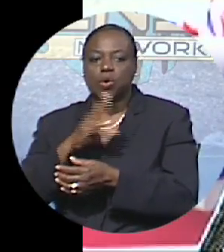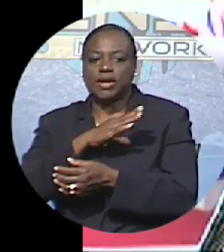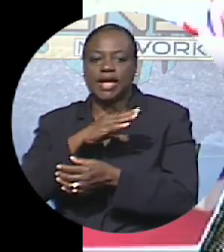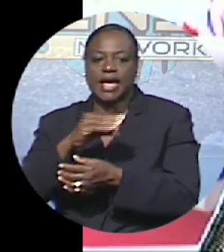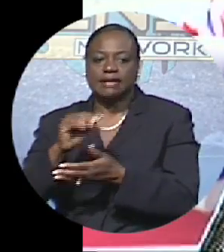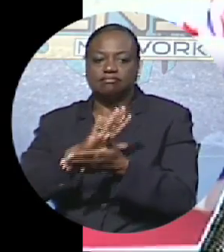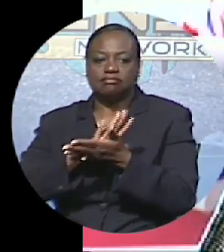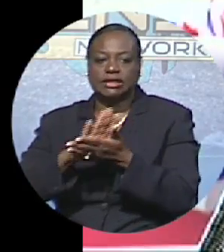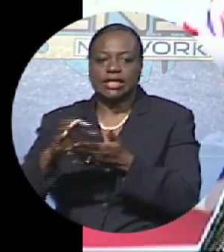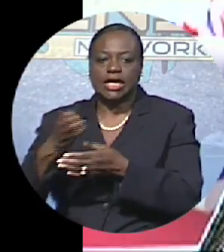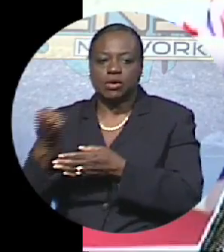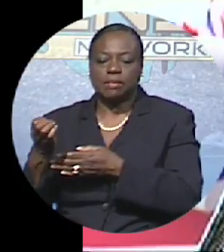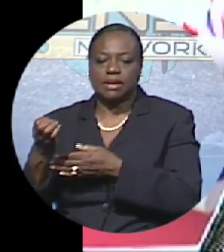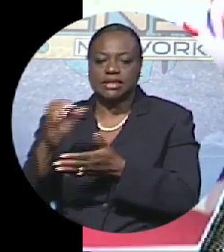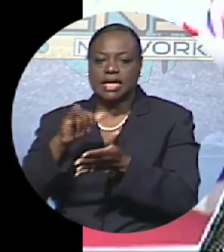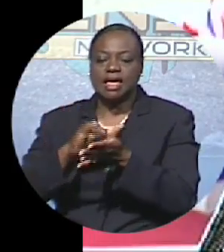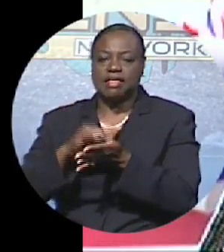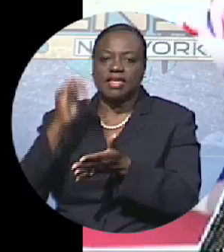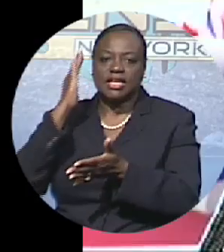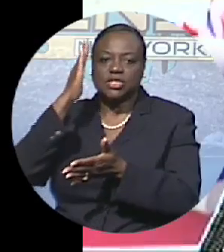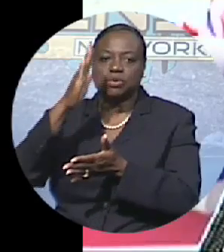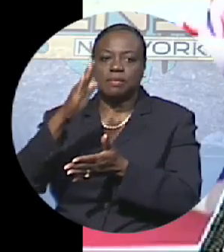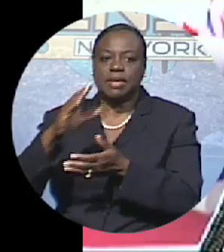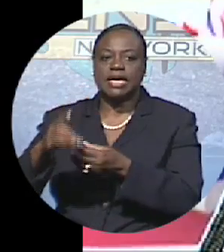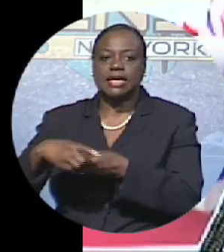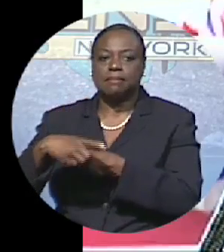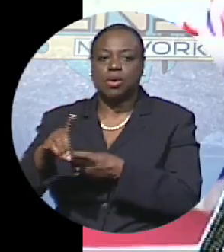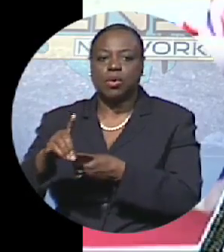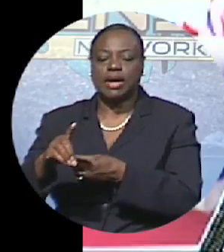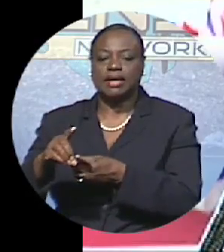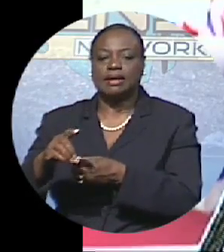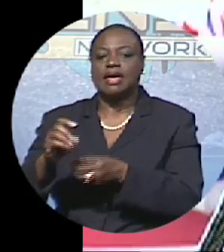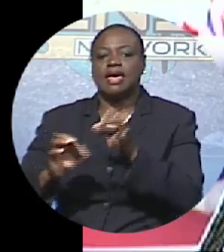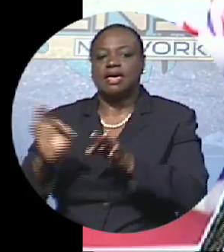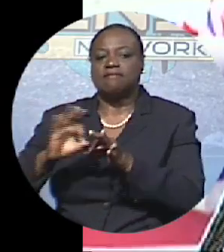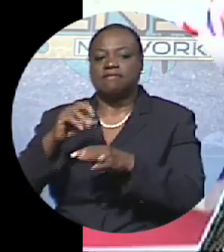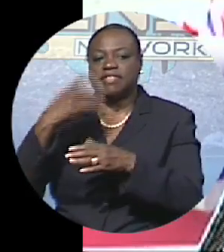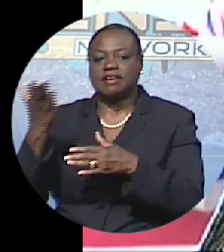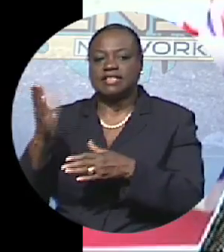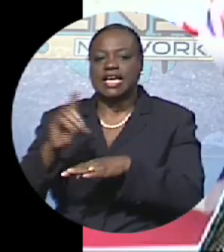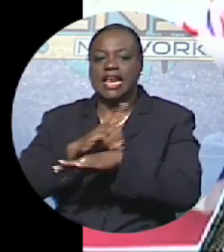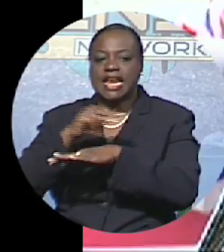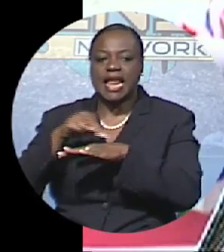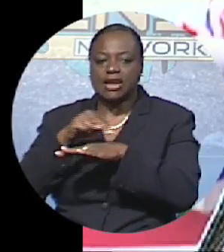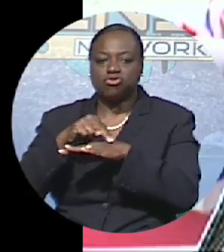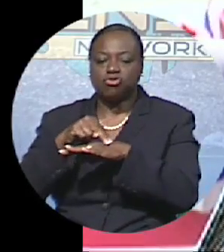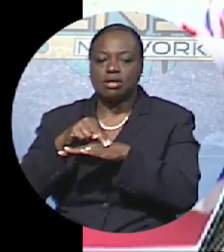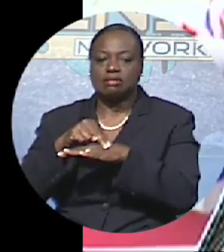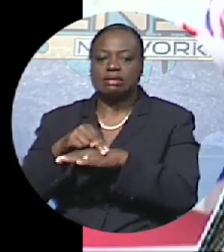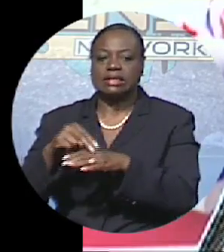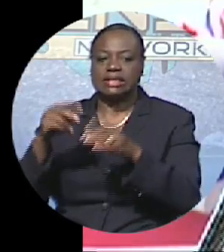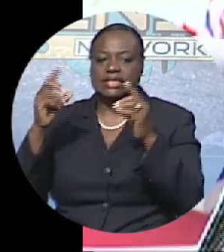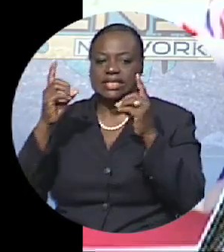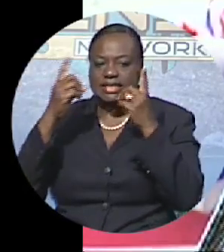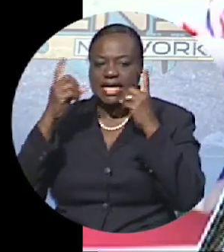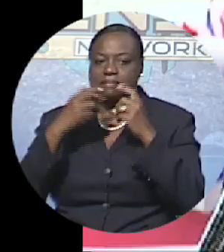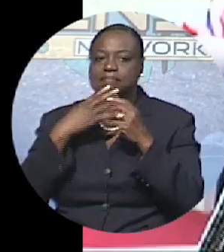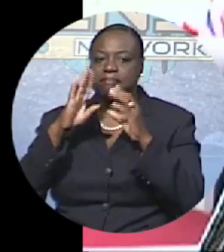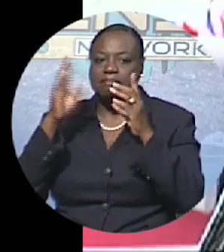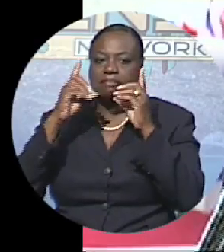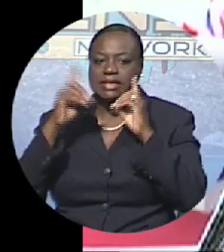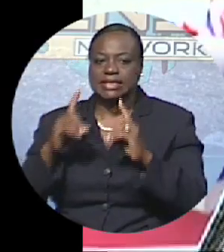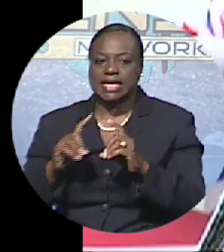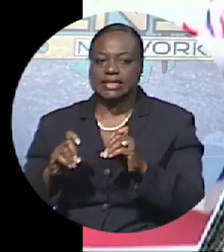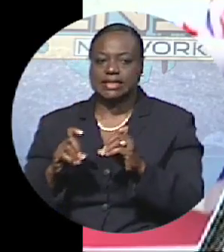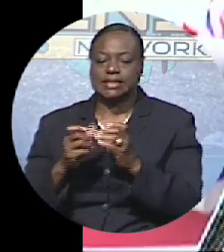sanitary equipment, which will rapidly be deployed in the event of a natural disaster. The vessels and